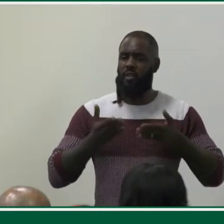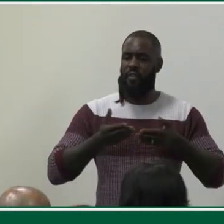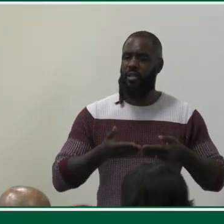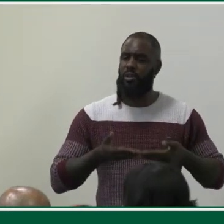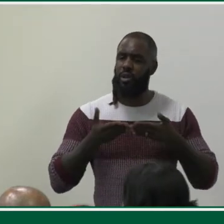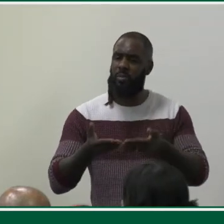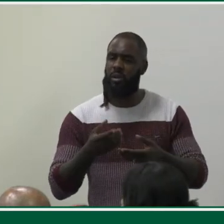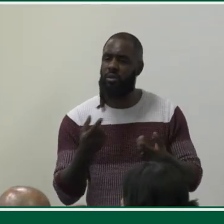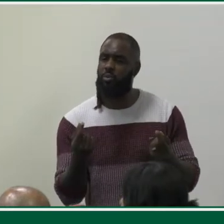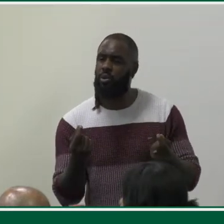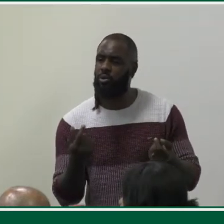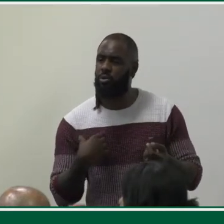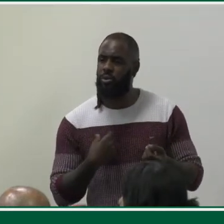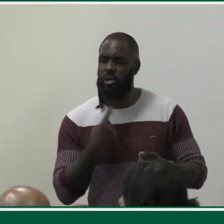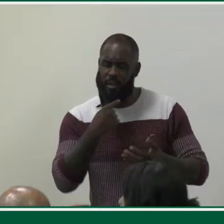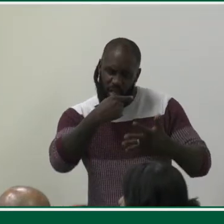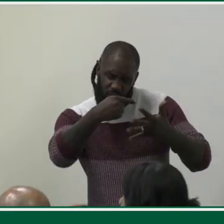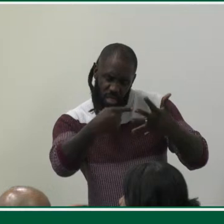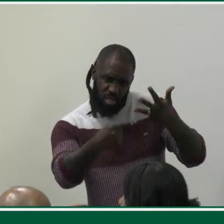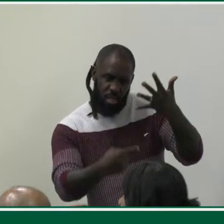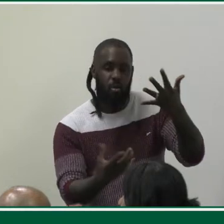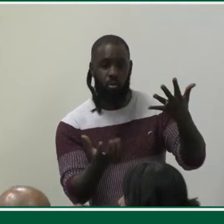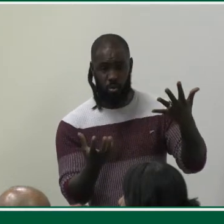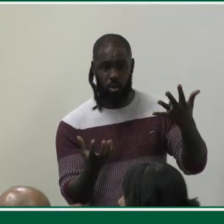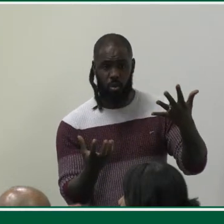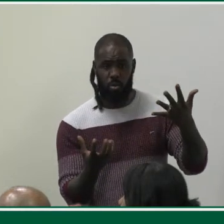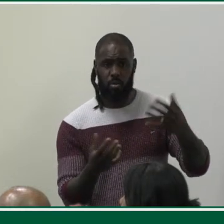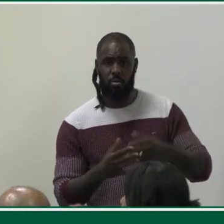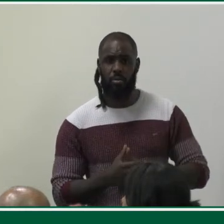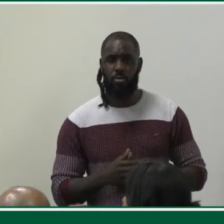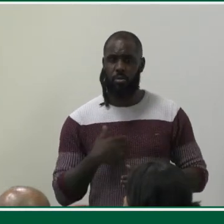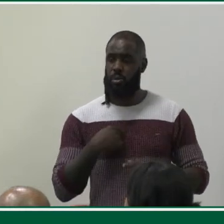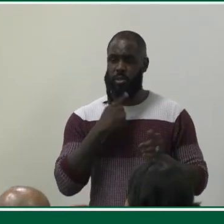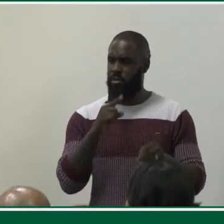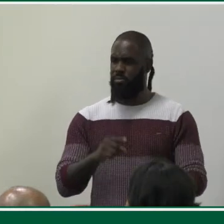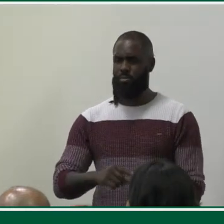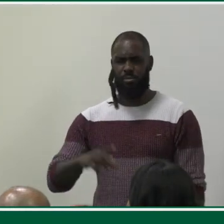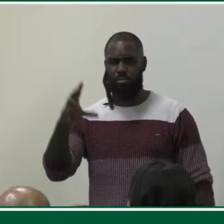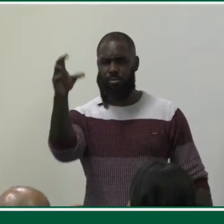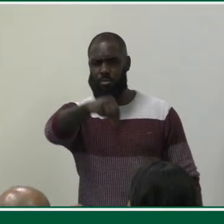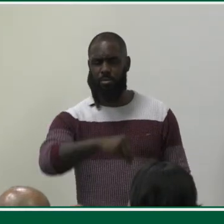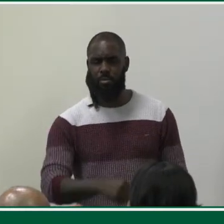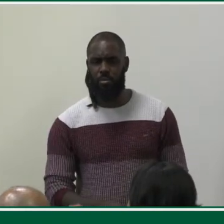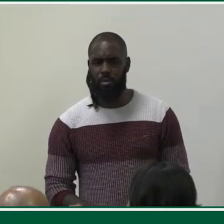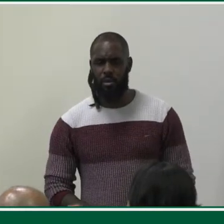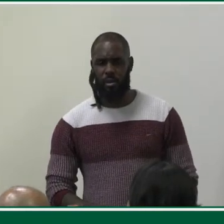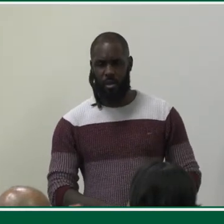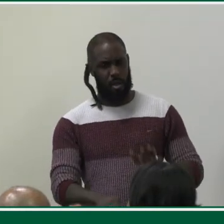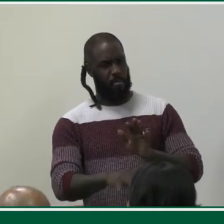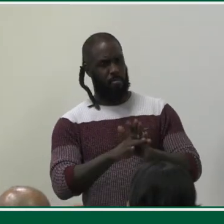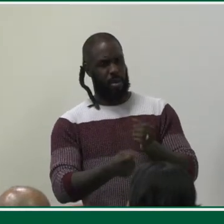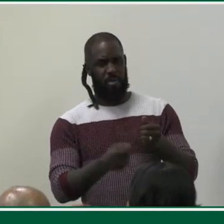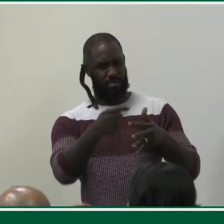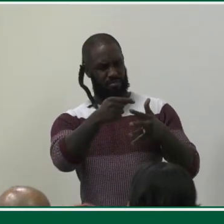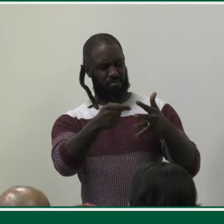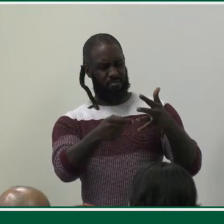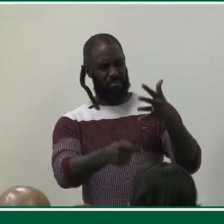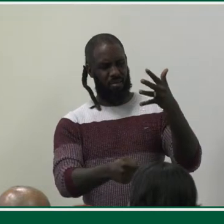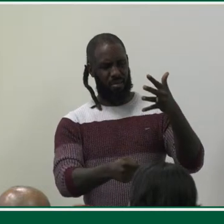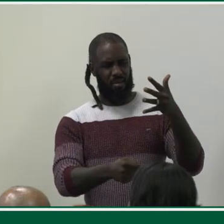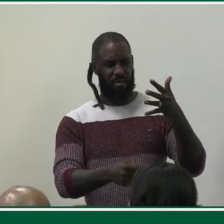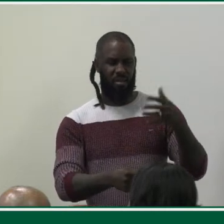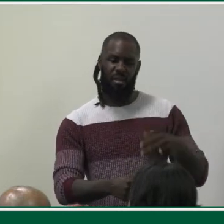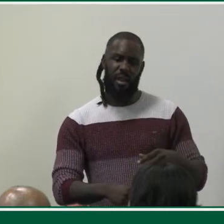us to give several things that we're going to do as a campus. And we came back and said, no, we're not going to pick several things and do several things